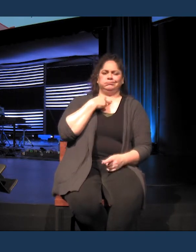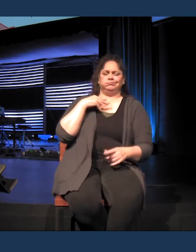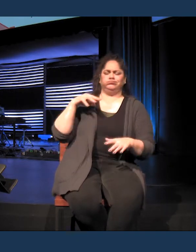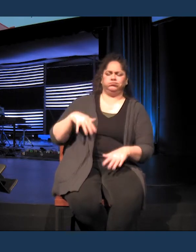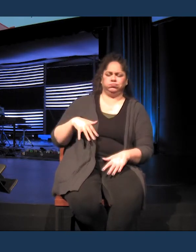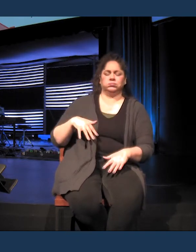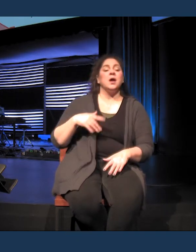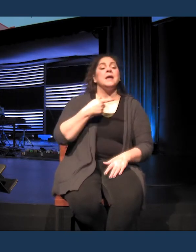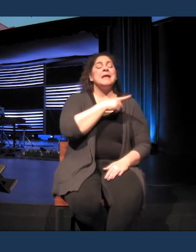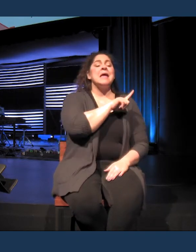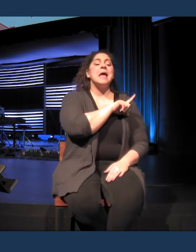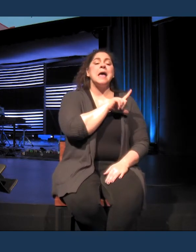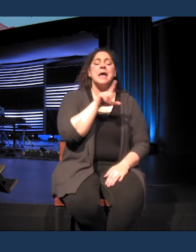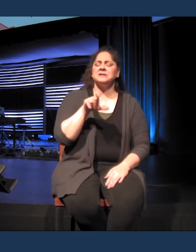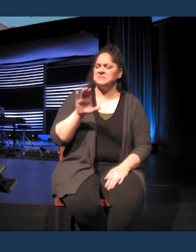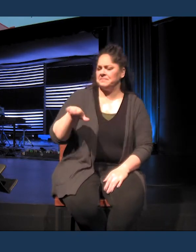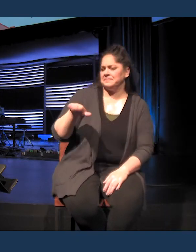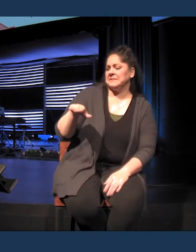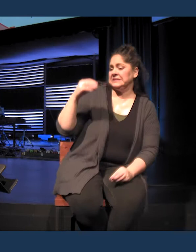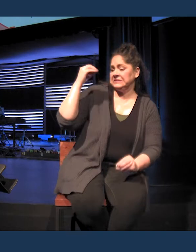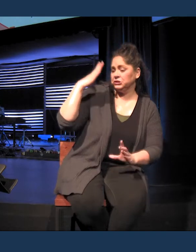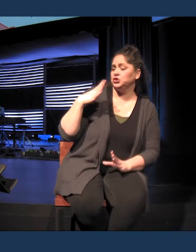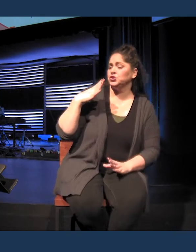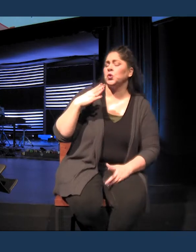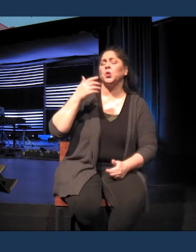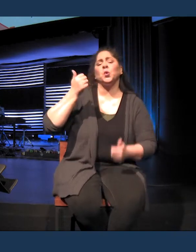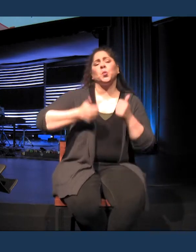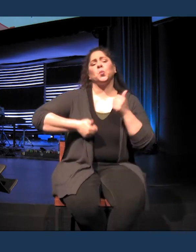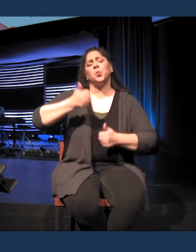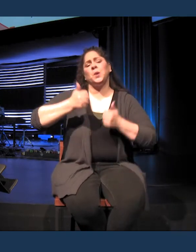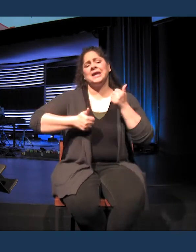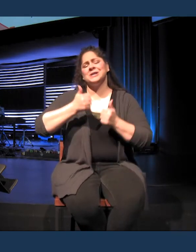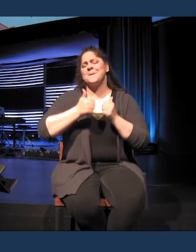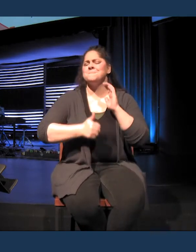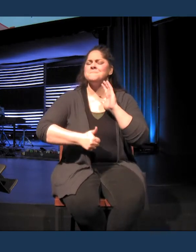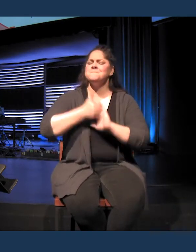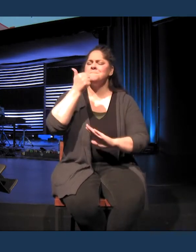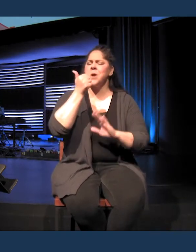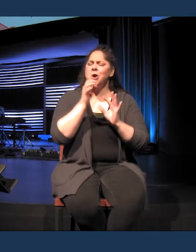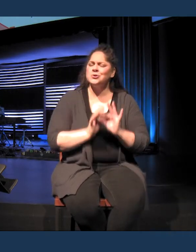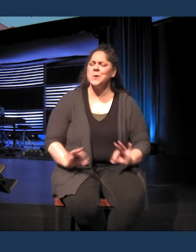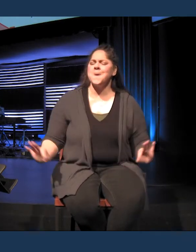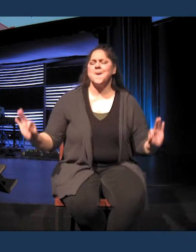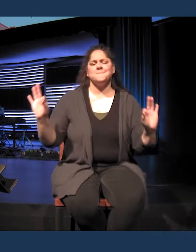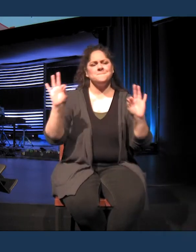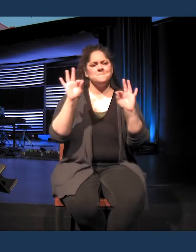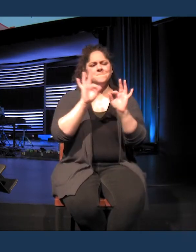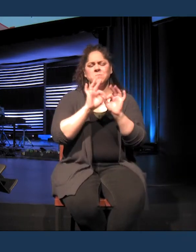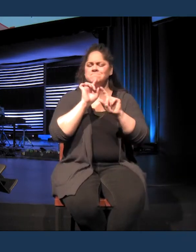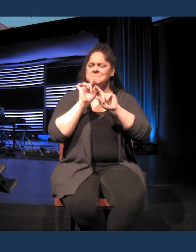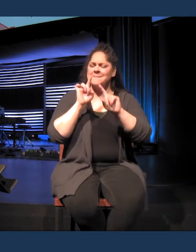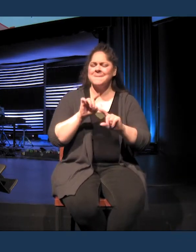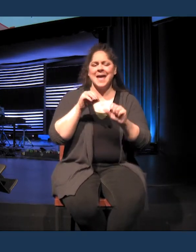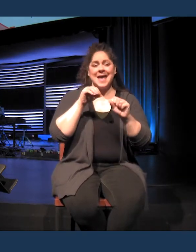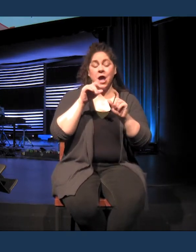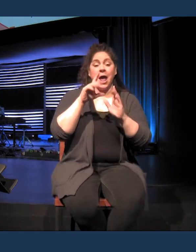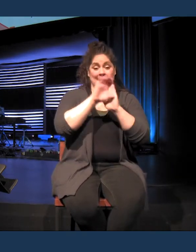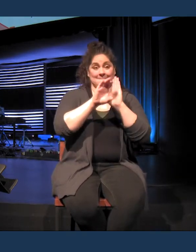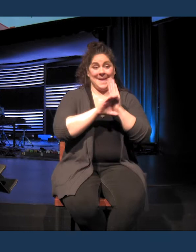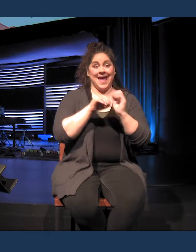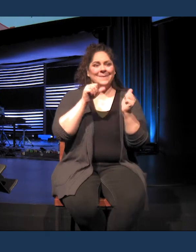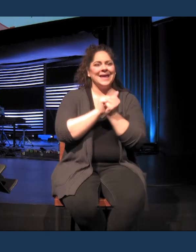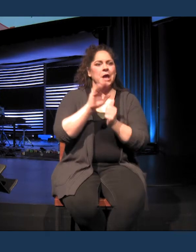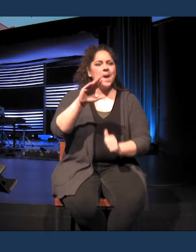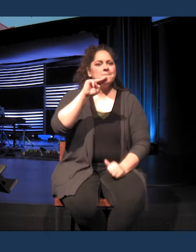question, "Teacher, which is the most important commandment in the law of Moses?" Now, the law of Moses had,